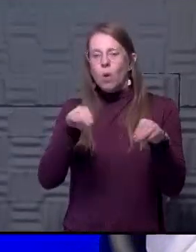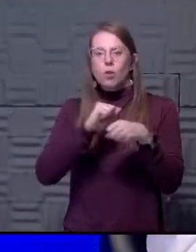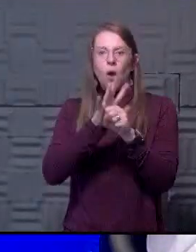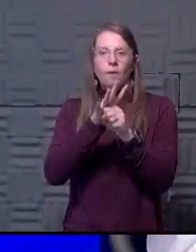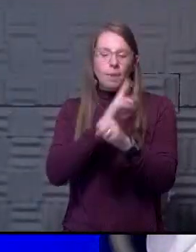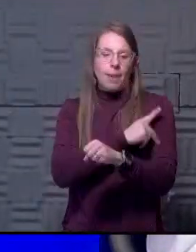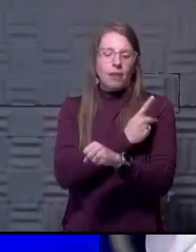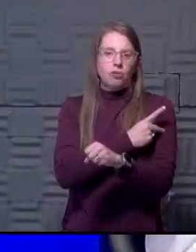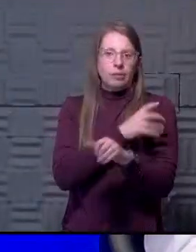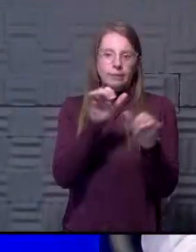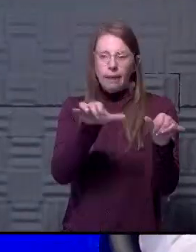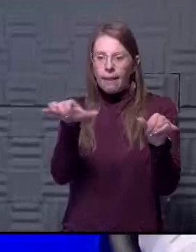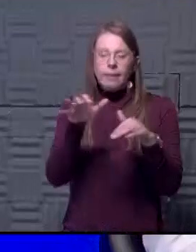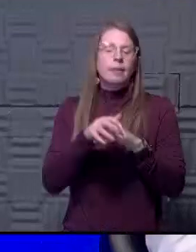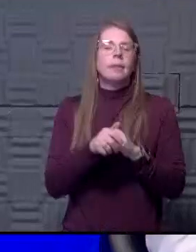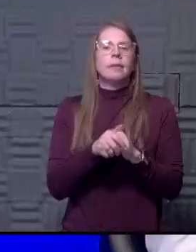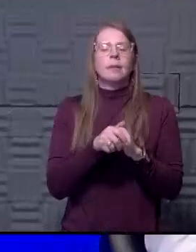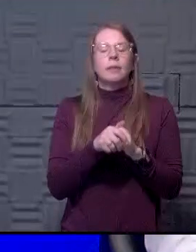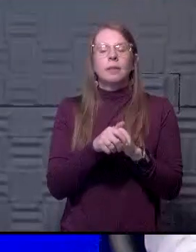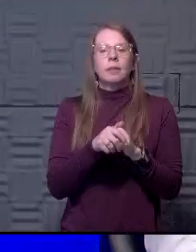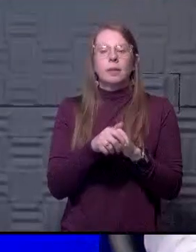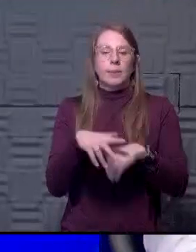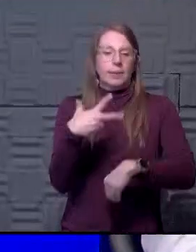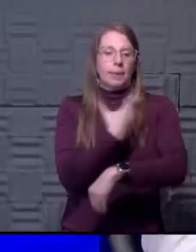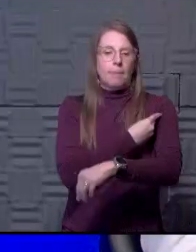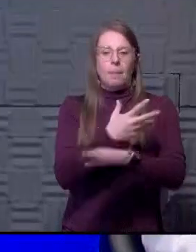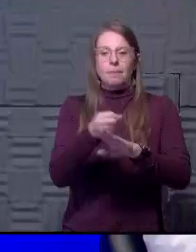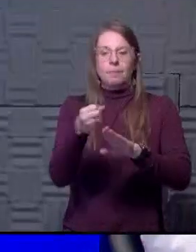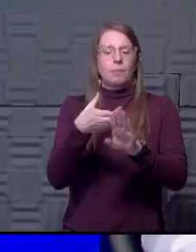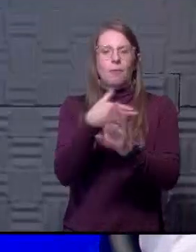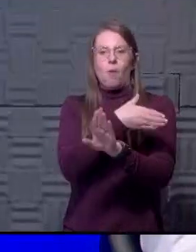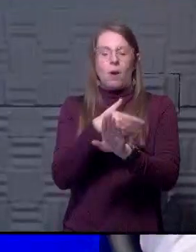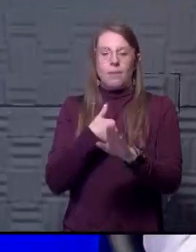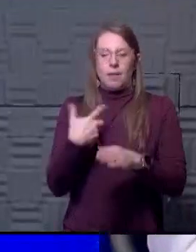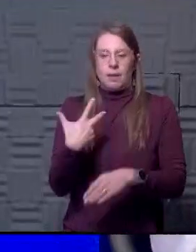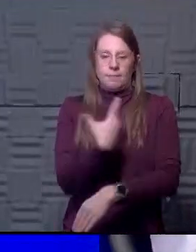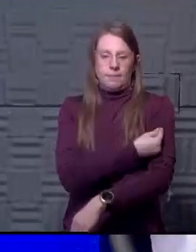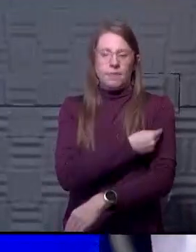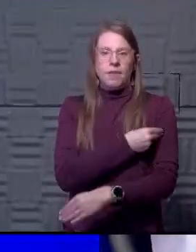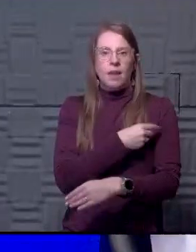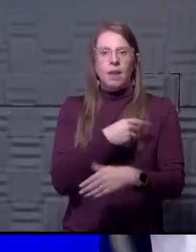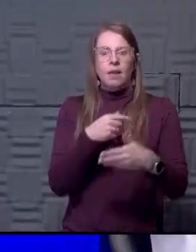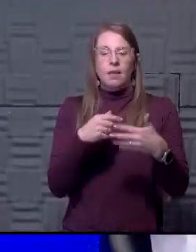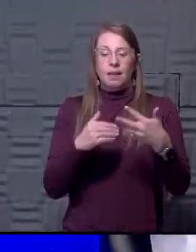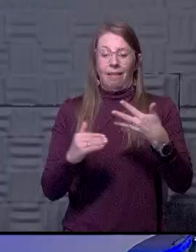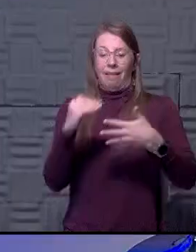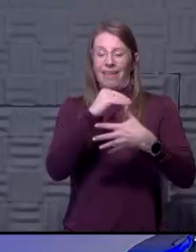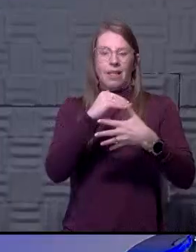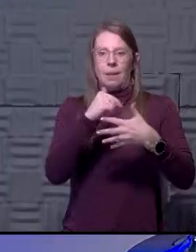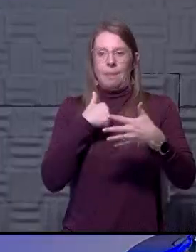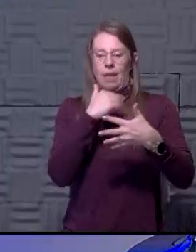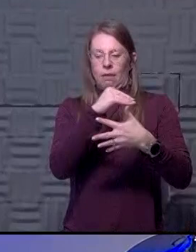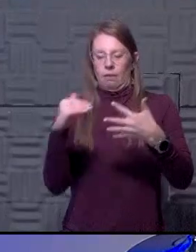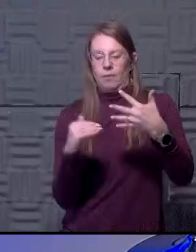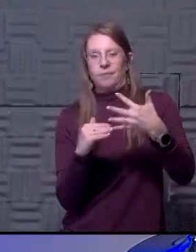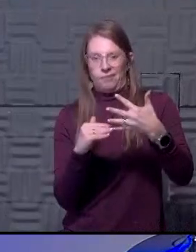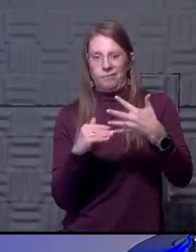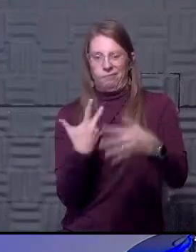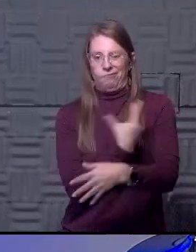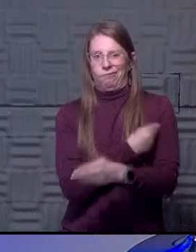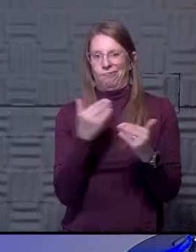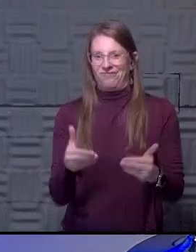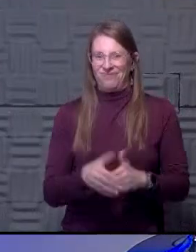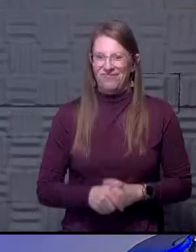COVID patients are. And so those got utilized prior to me getting it. I was certainly a little bit lower down on the list. Yep. All